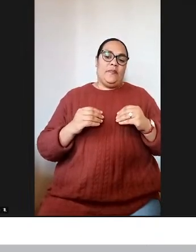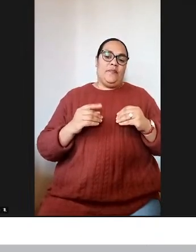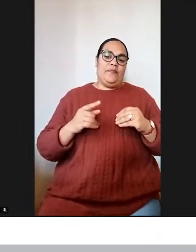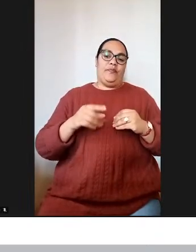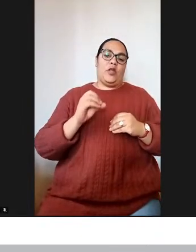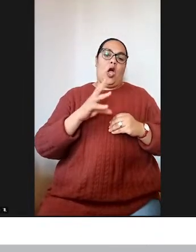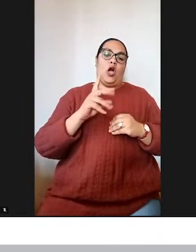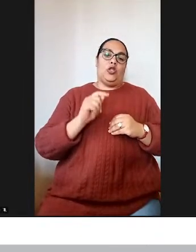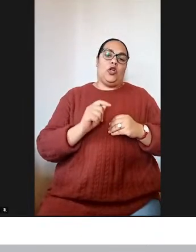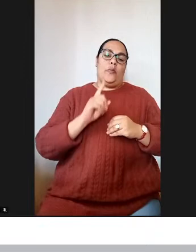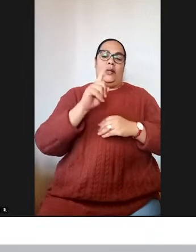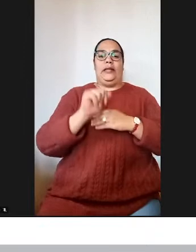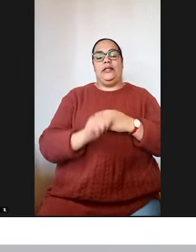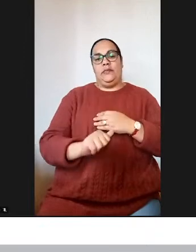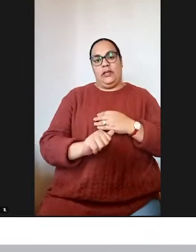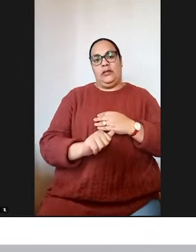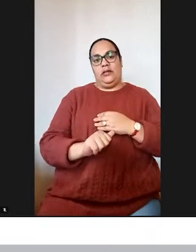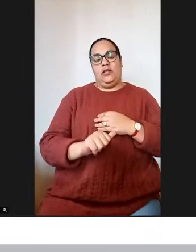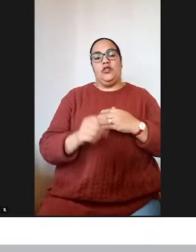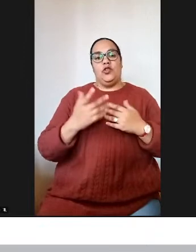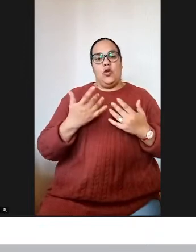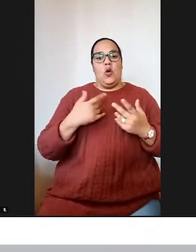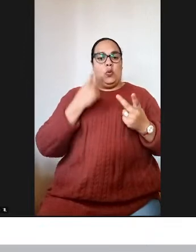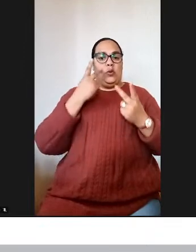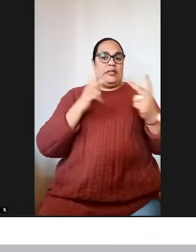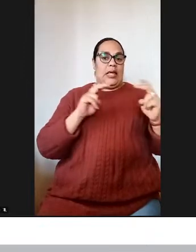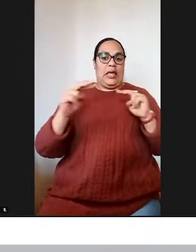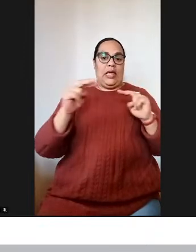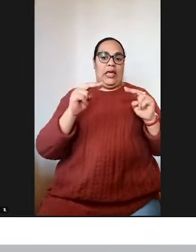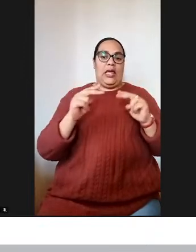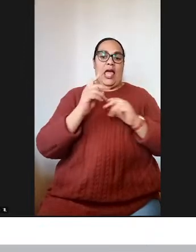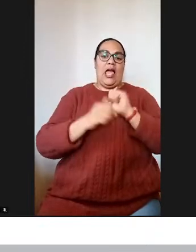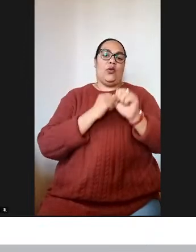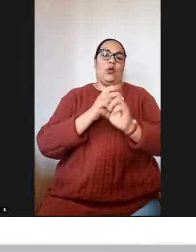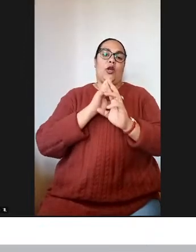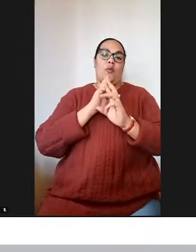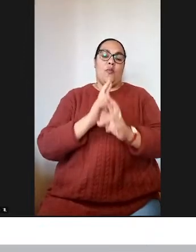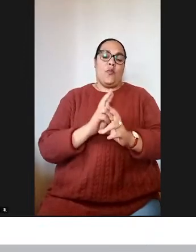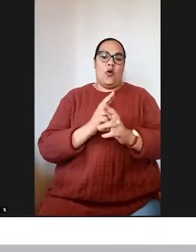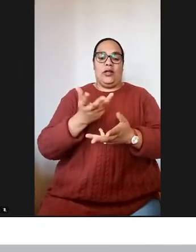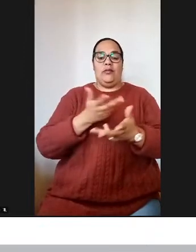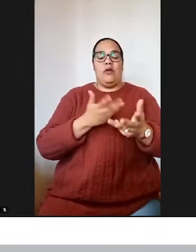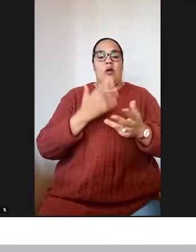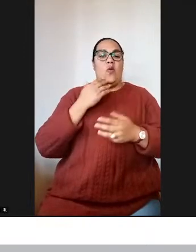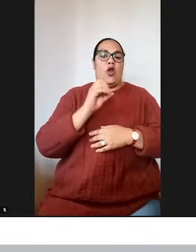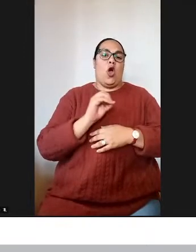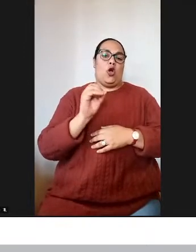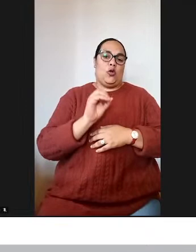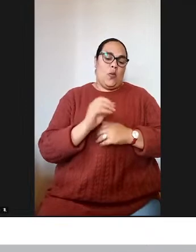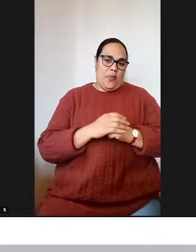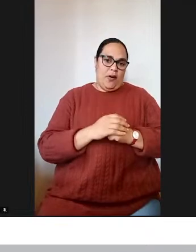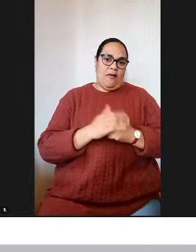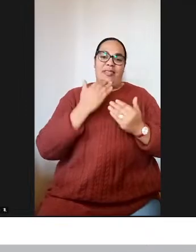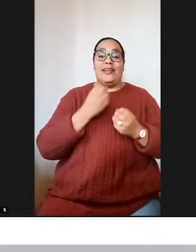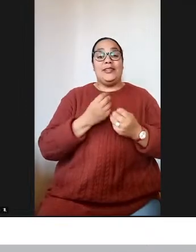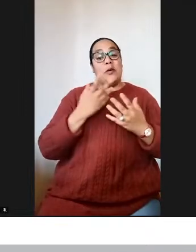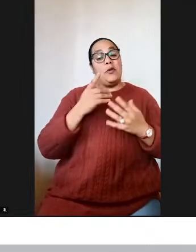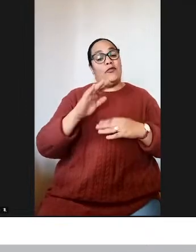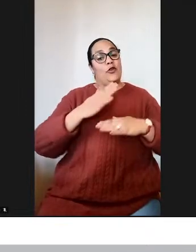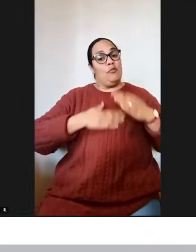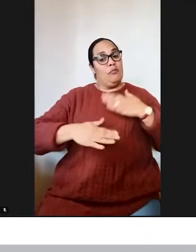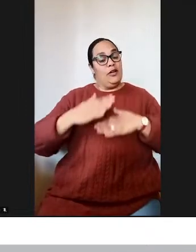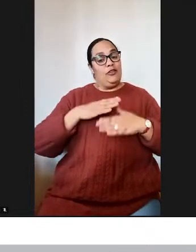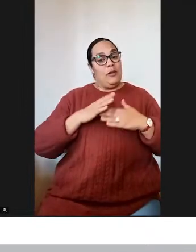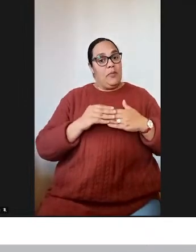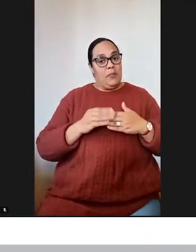next month. Okay, so we'll see each other at the annual report engagement in October. Yes. Thank you very much for indulgence,